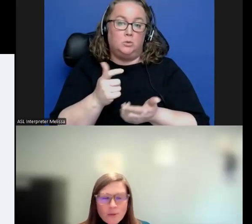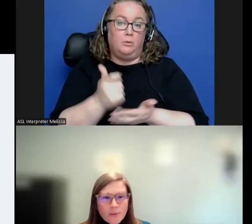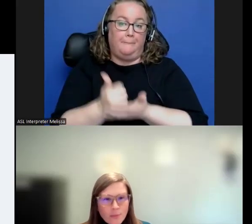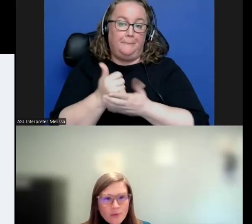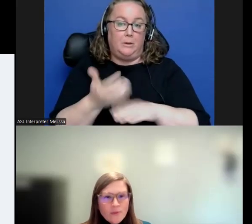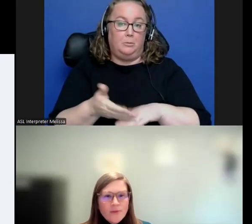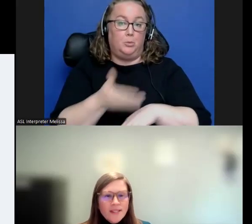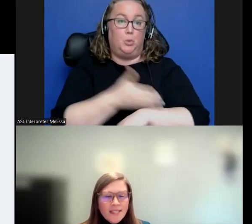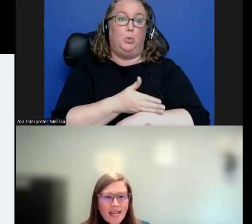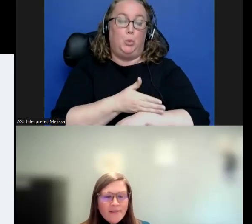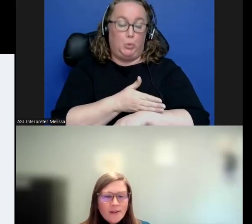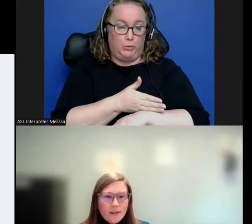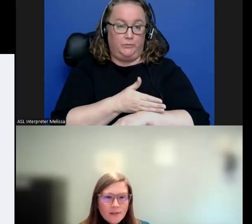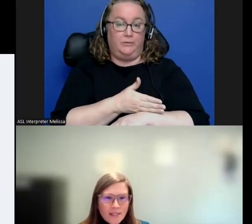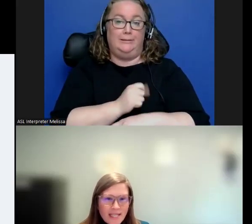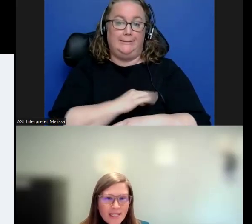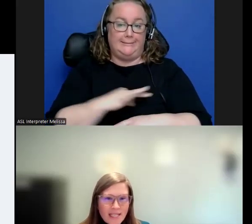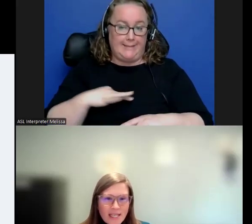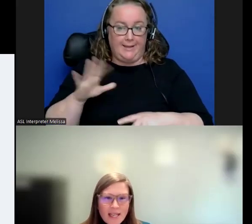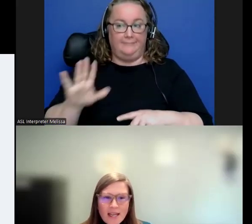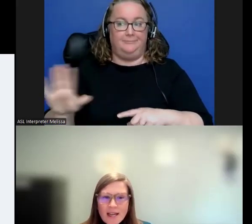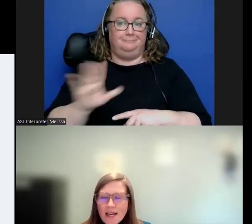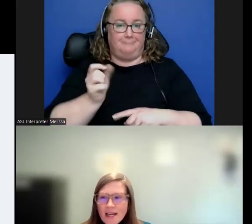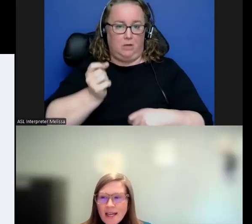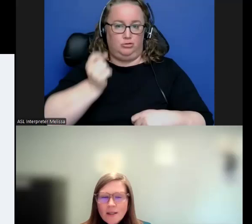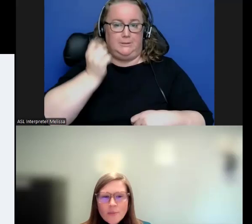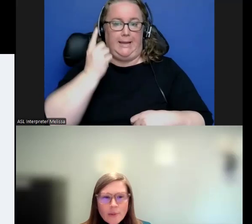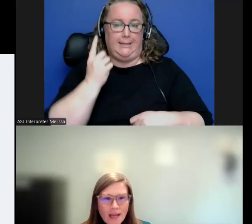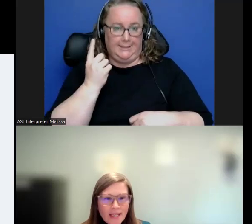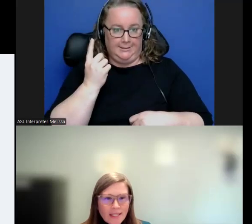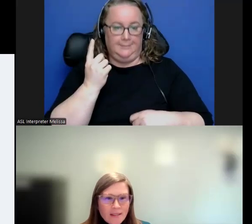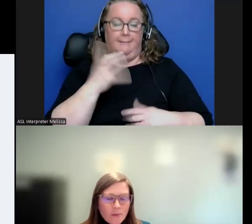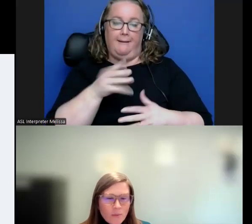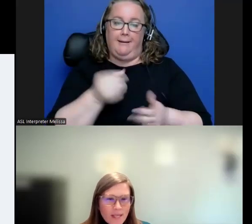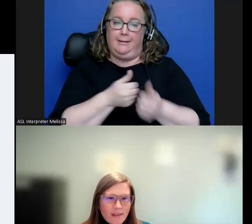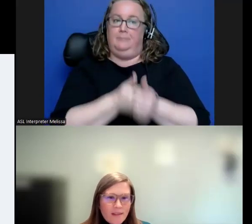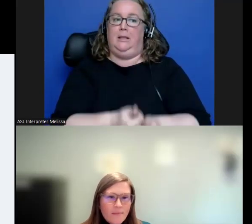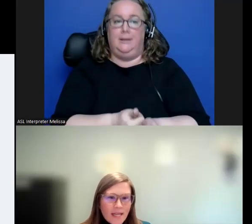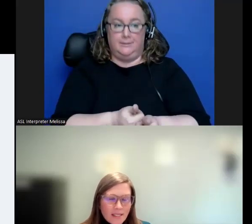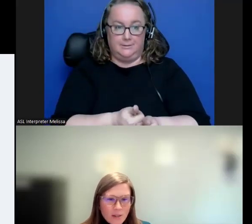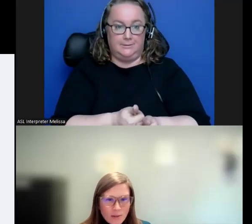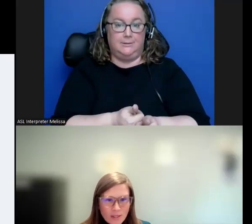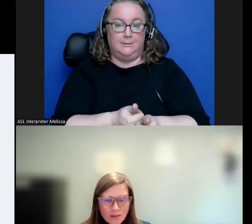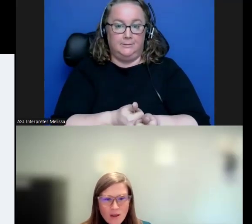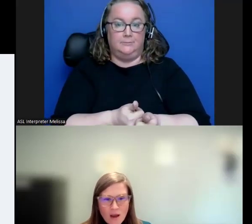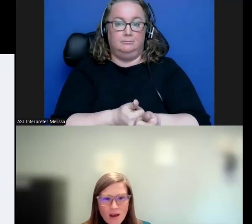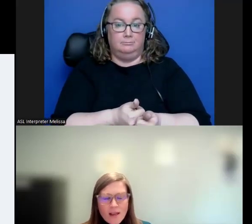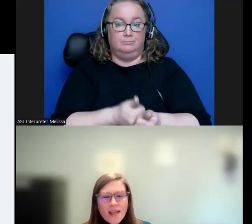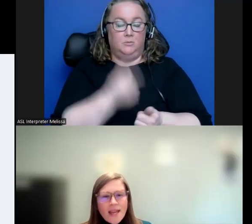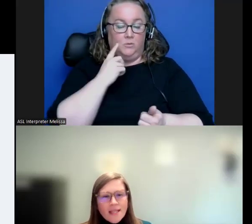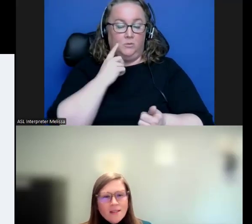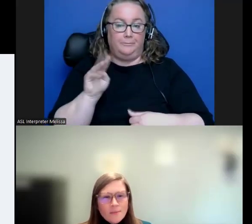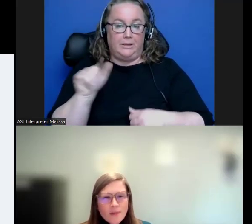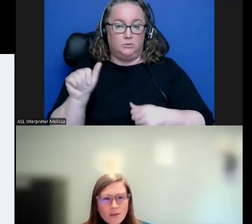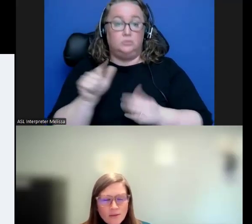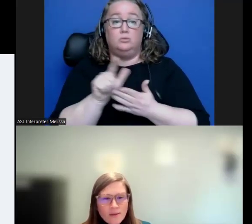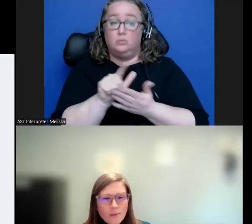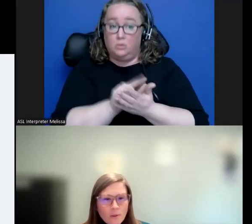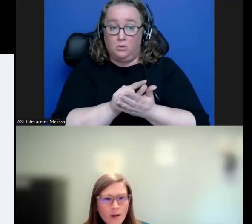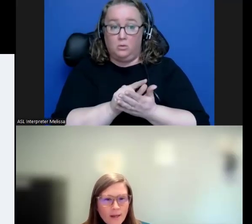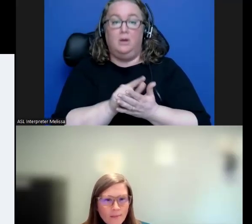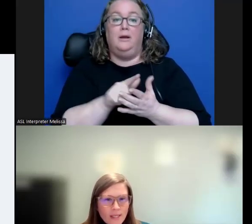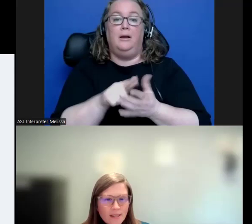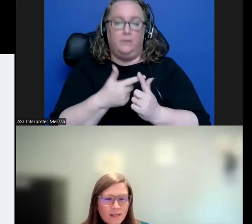meant to improve staff understanding and compliance with Massachusetts law and to mirror